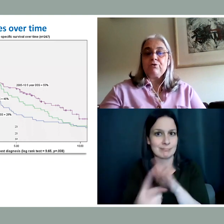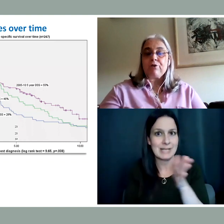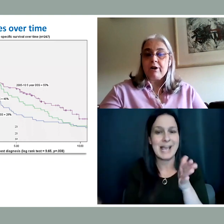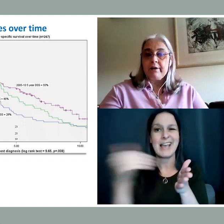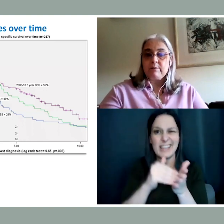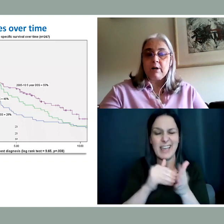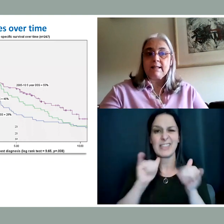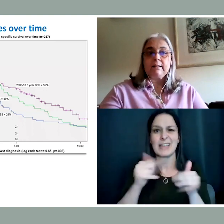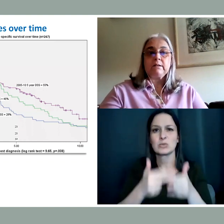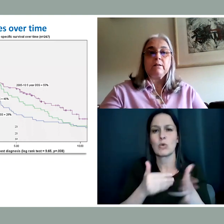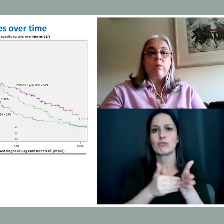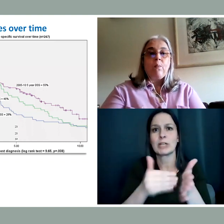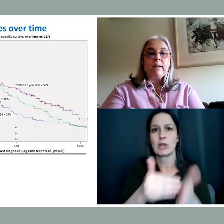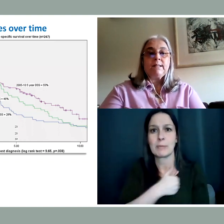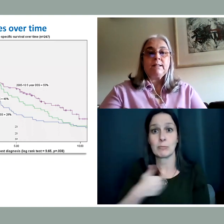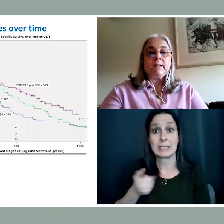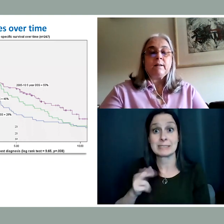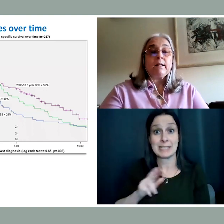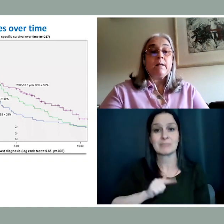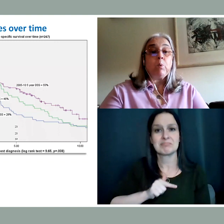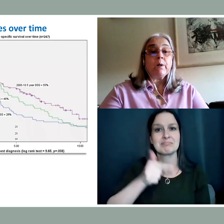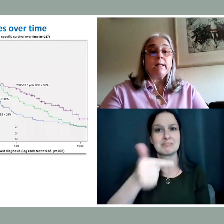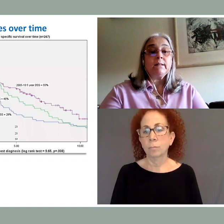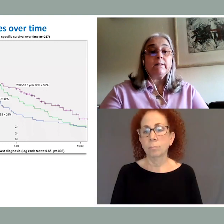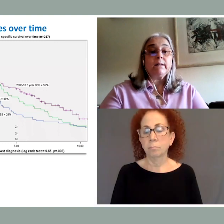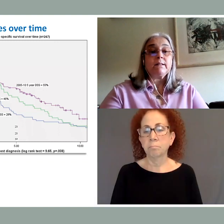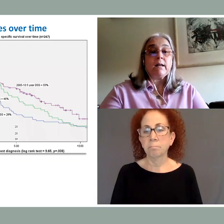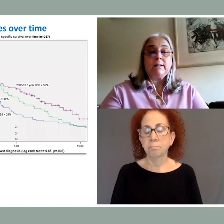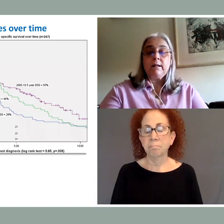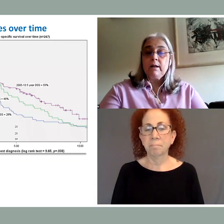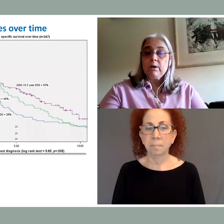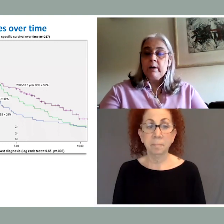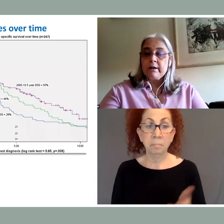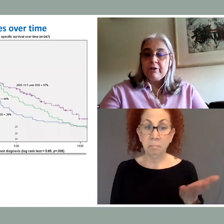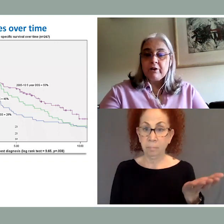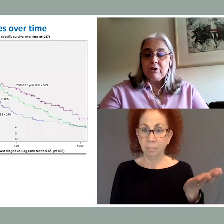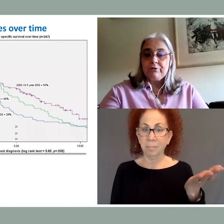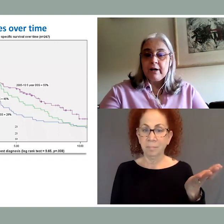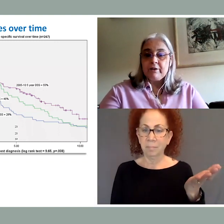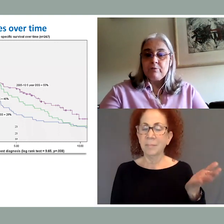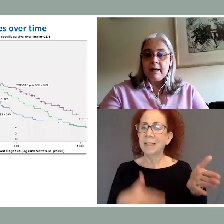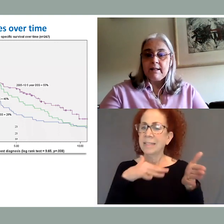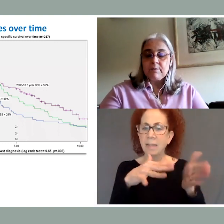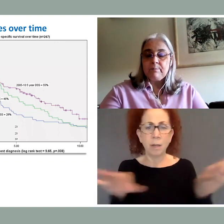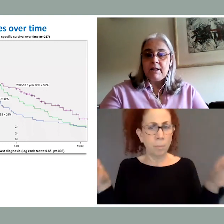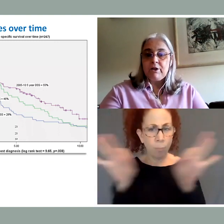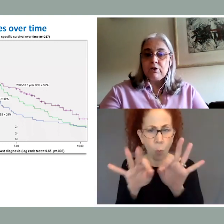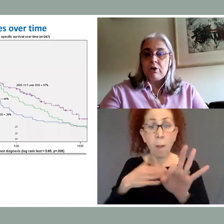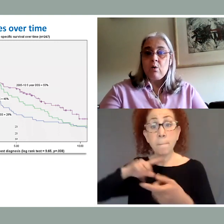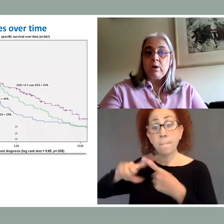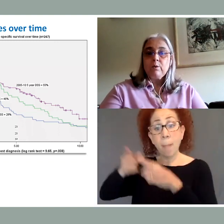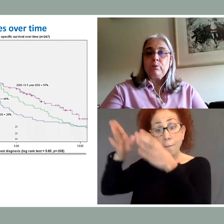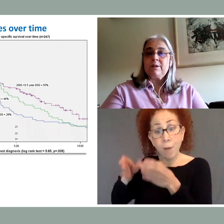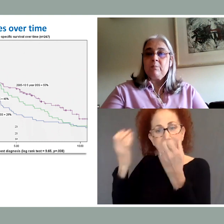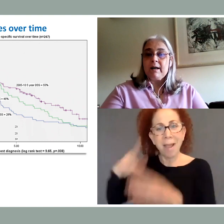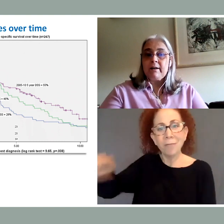this is recurrent breast cancer. And this is an important study where a very good friend of mine that many of you